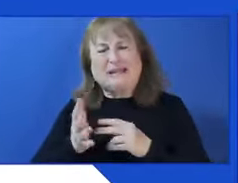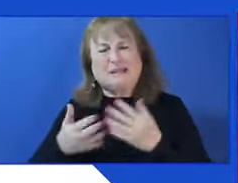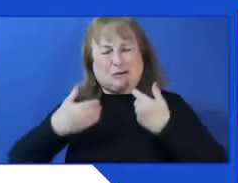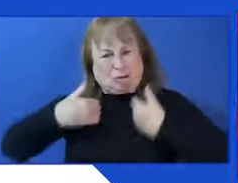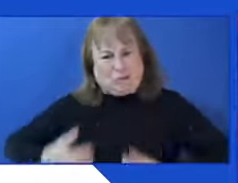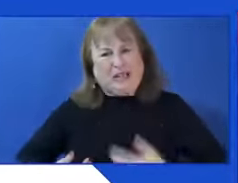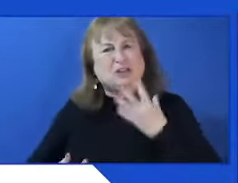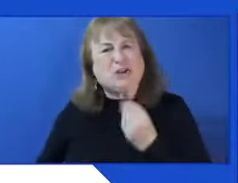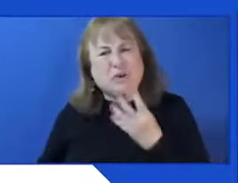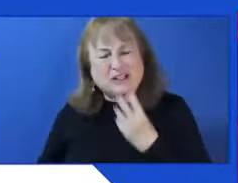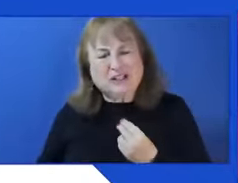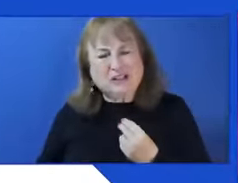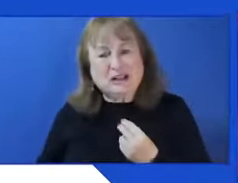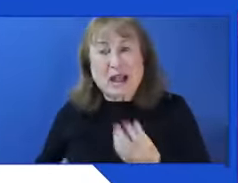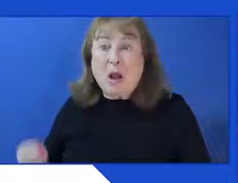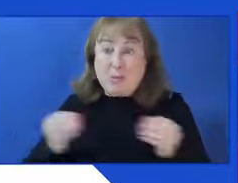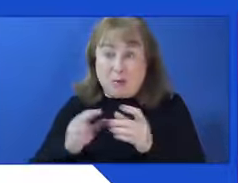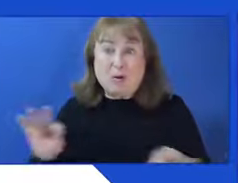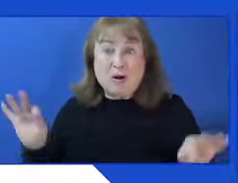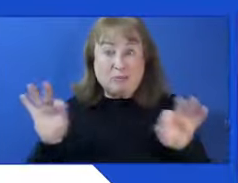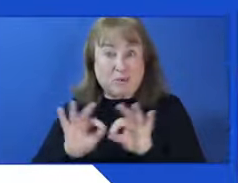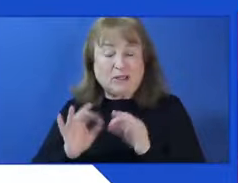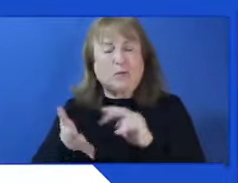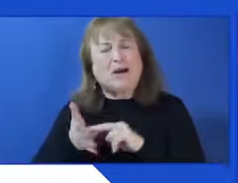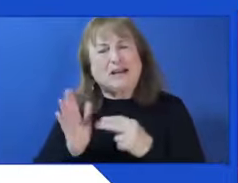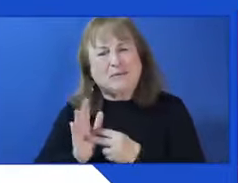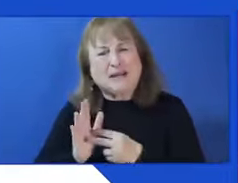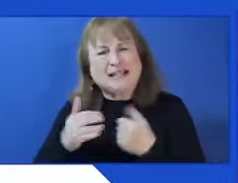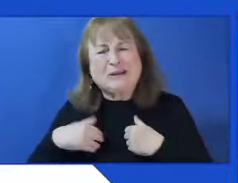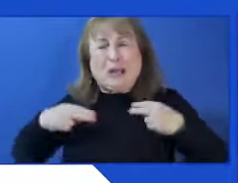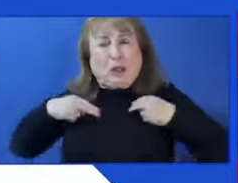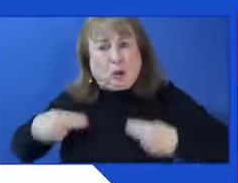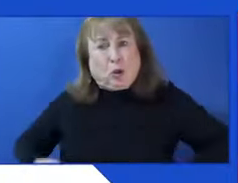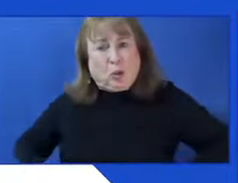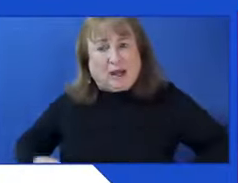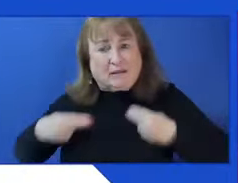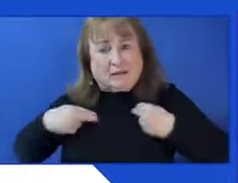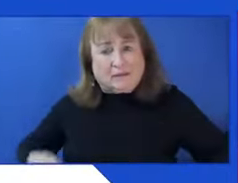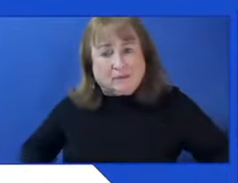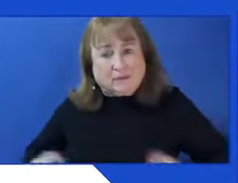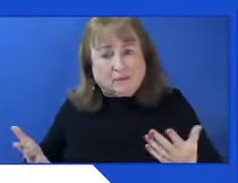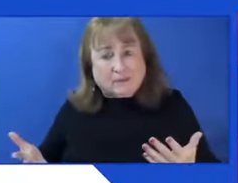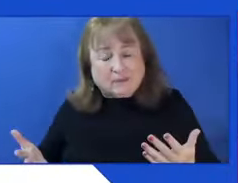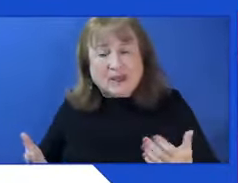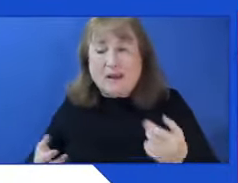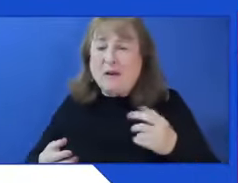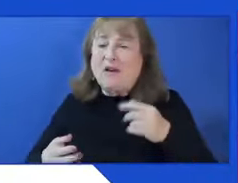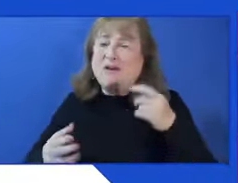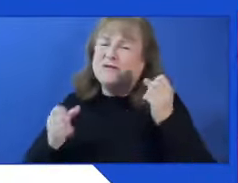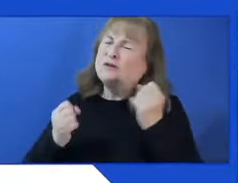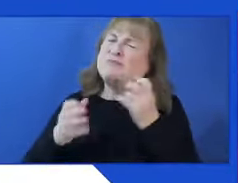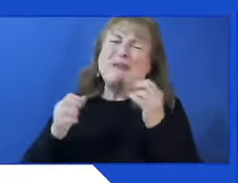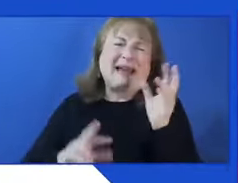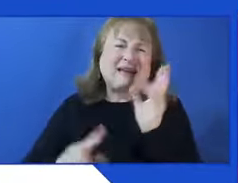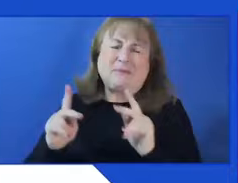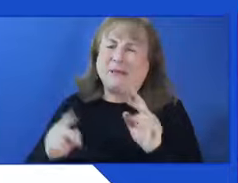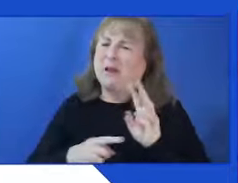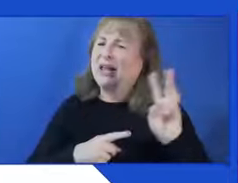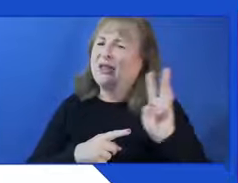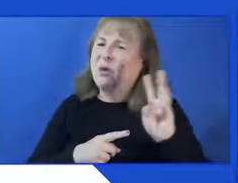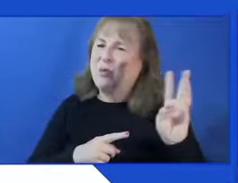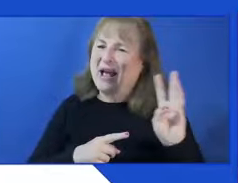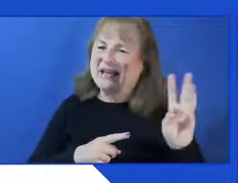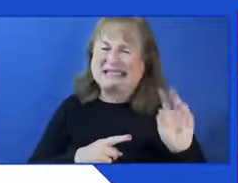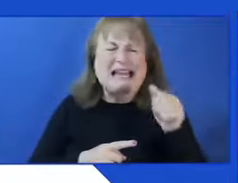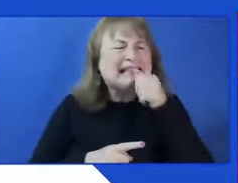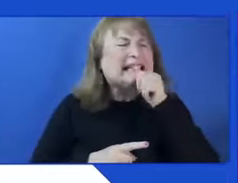it is, more importantly, the heart of what it means to be human. But for too many in the West, the